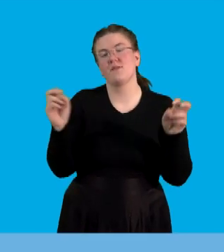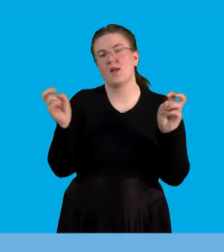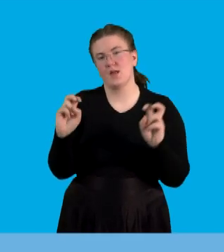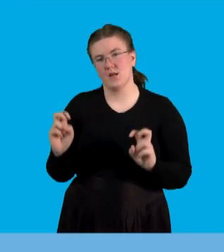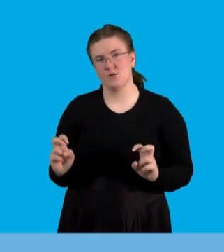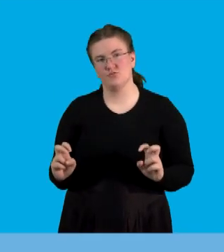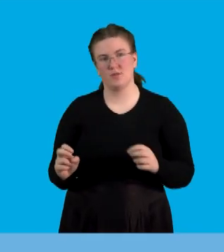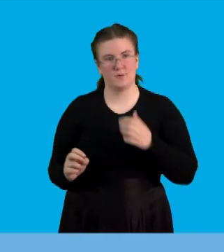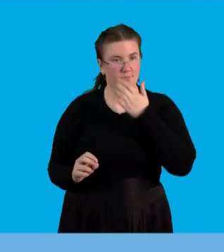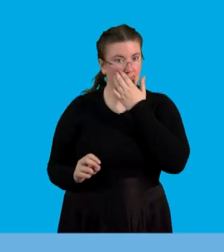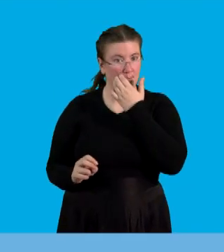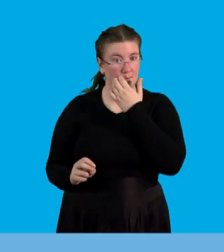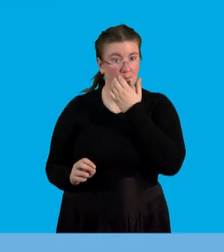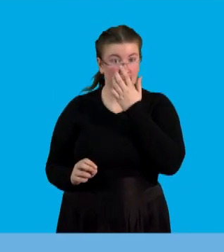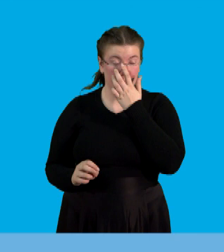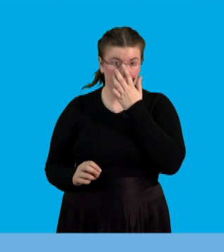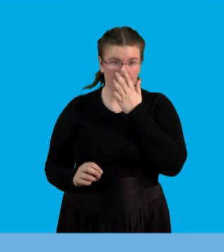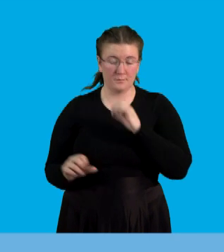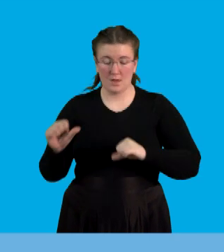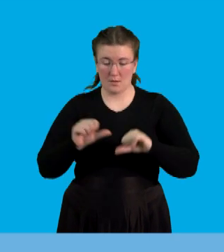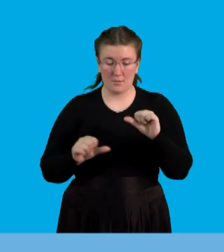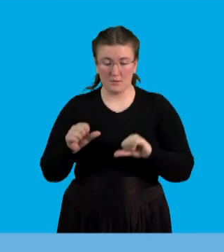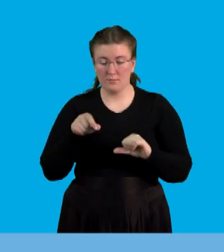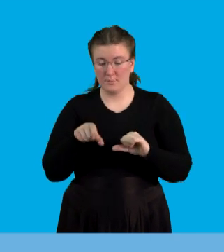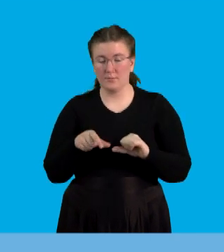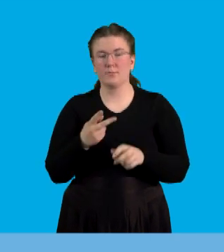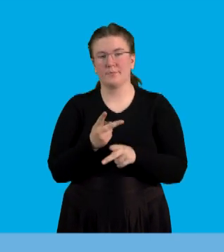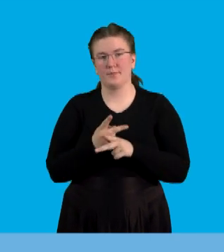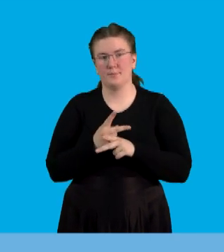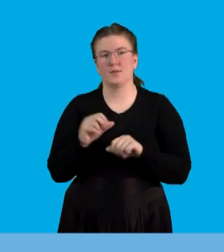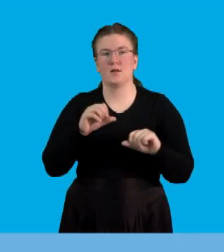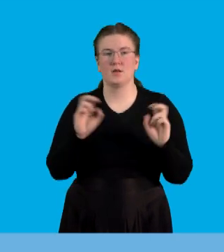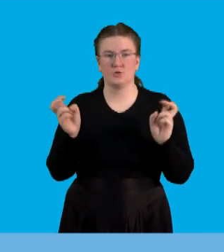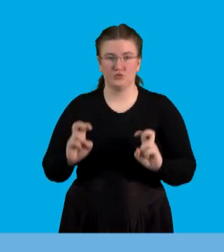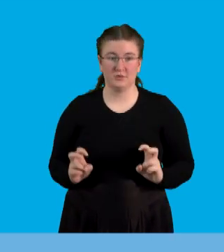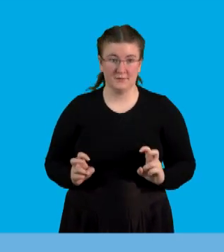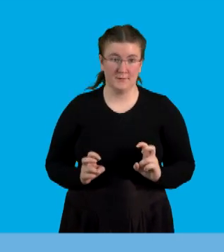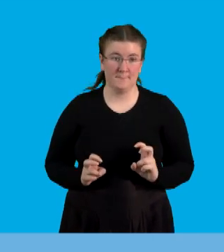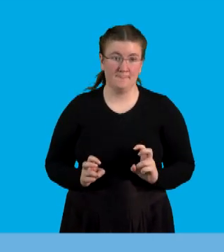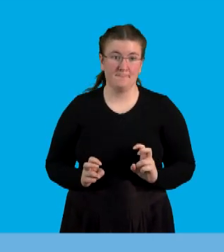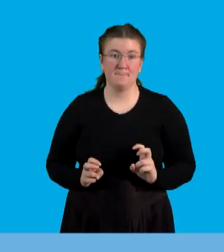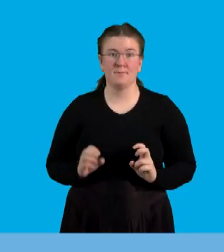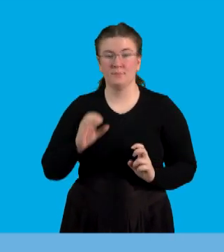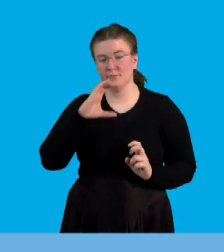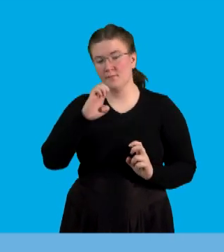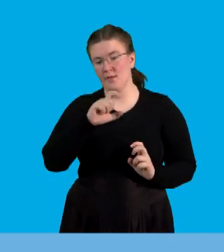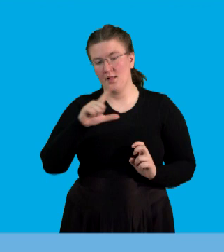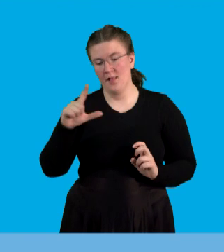these chemicals, they store potential energy. Now, when a cell is in a complete circuit,